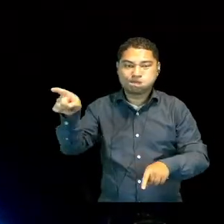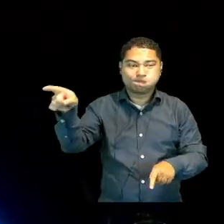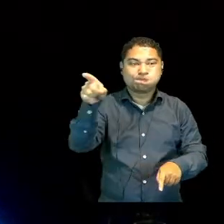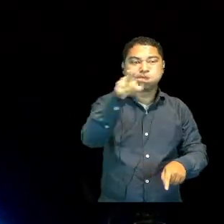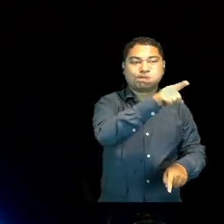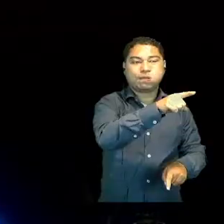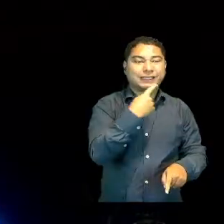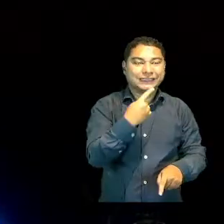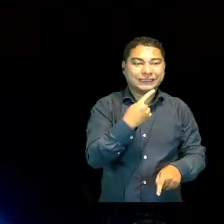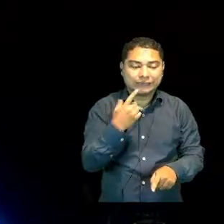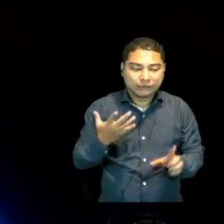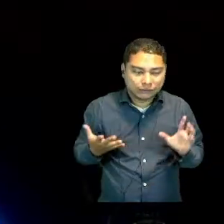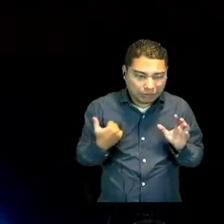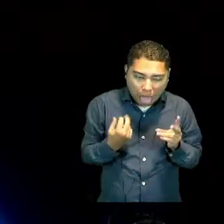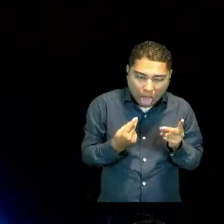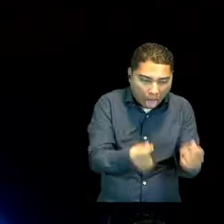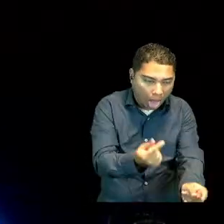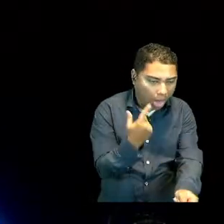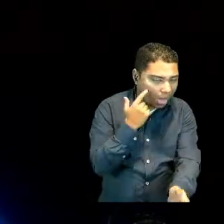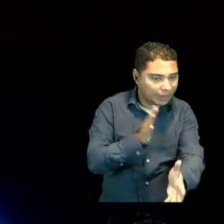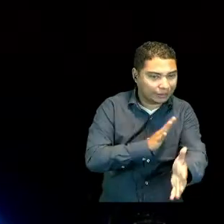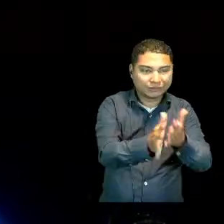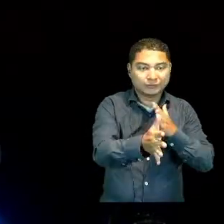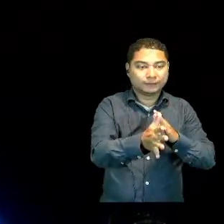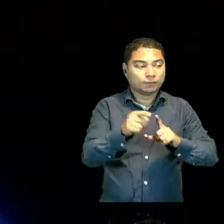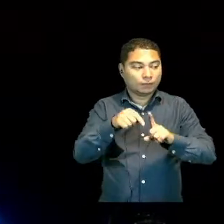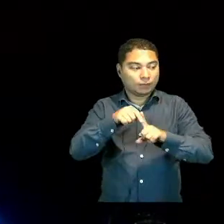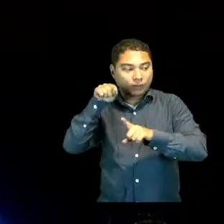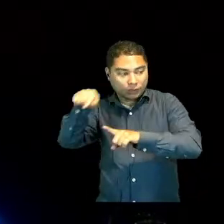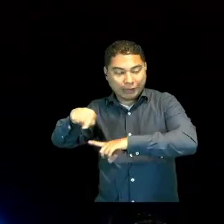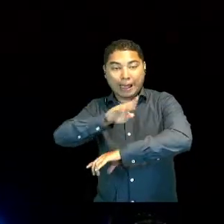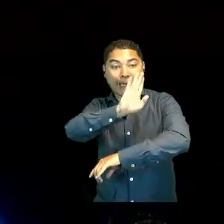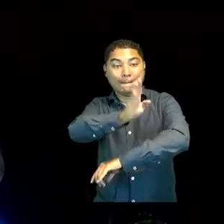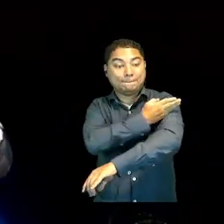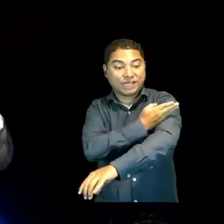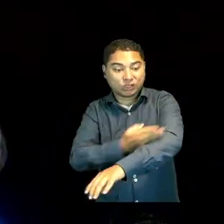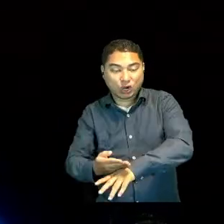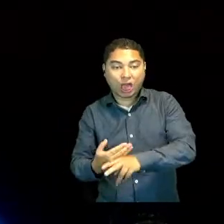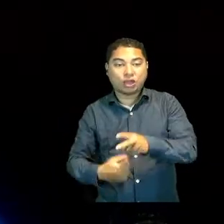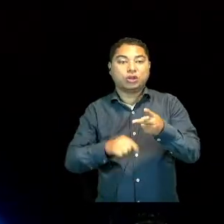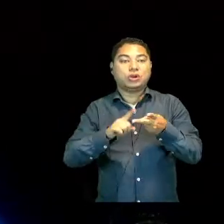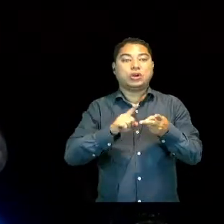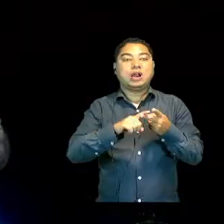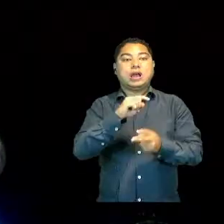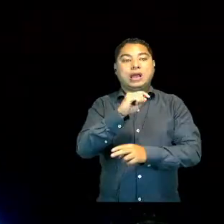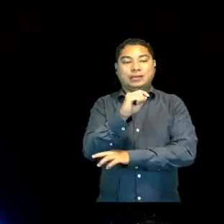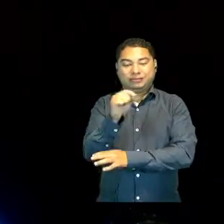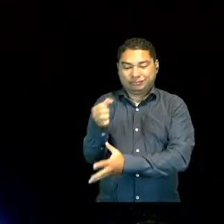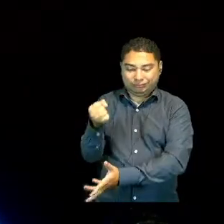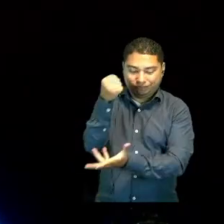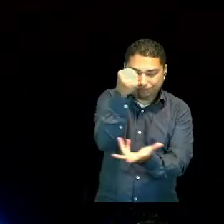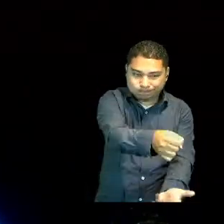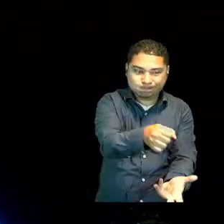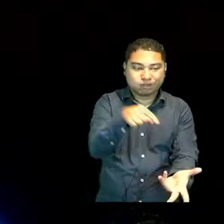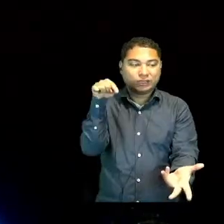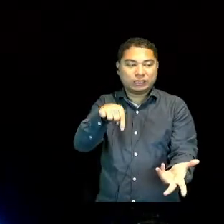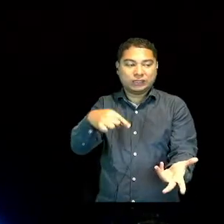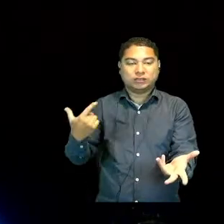The billionaires, the capitalists, the fascists, the backward reactionaries